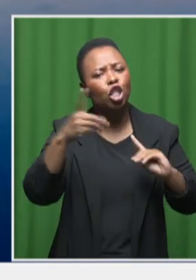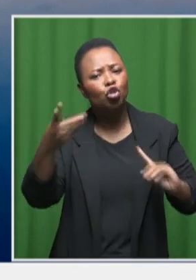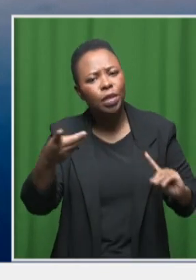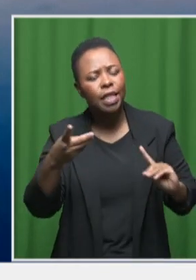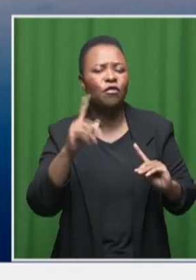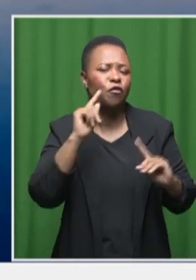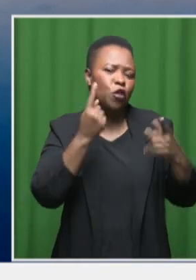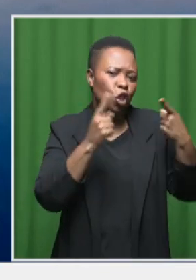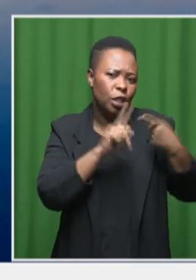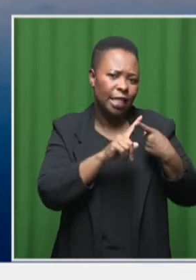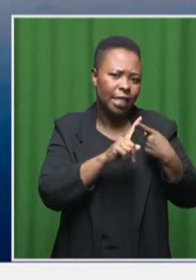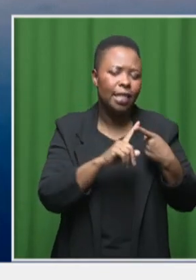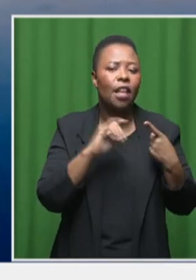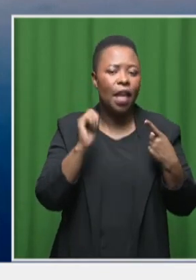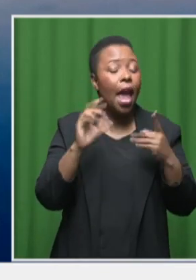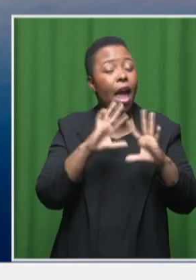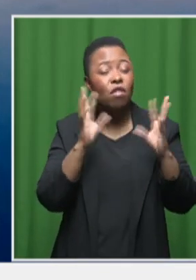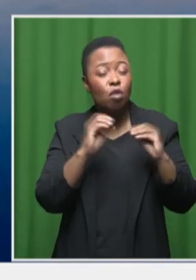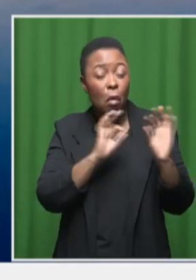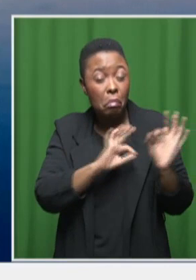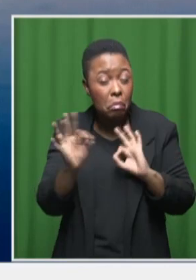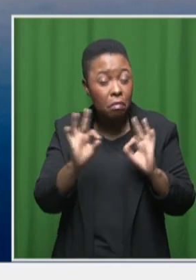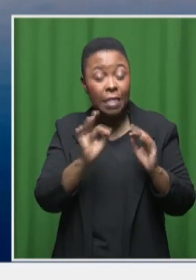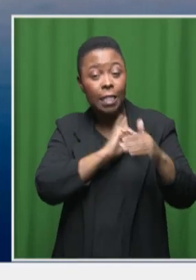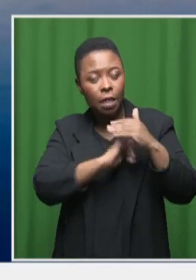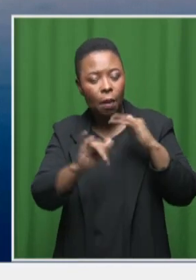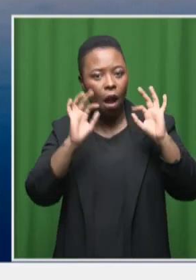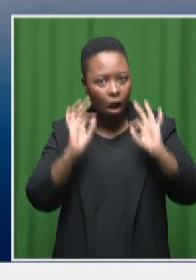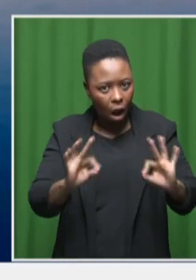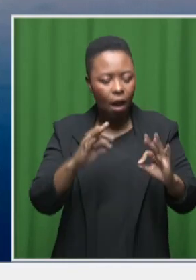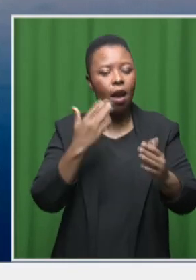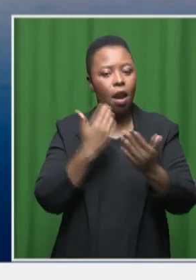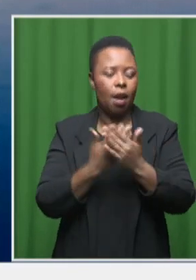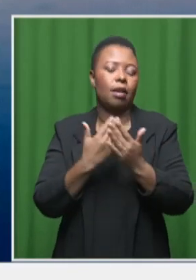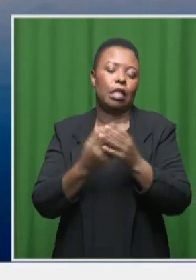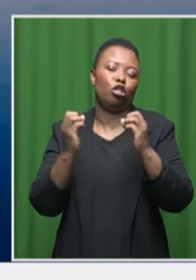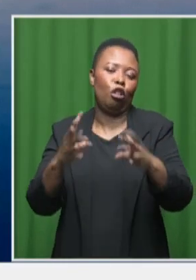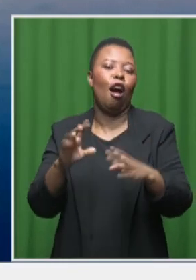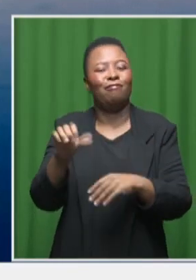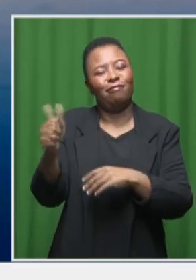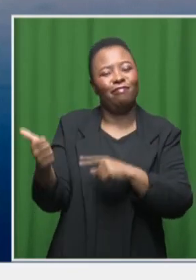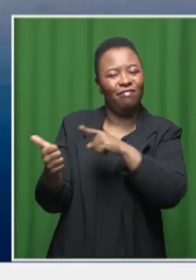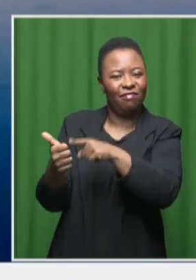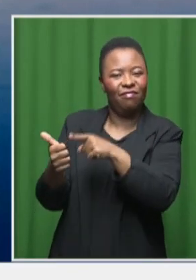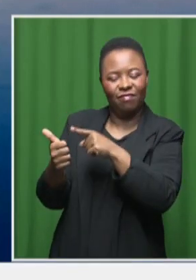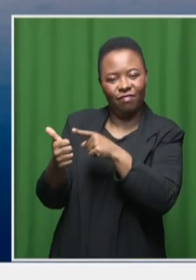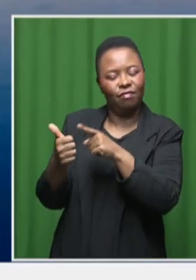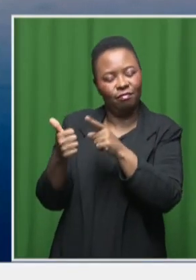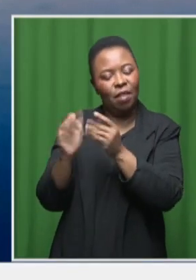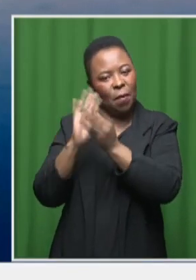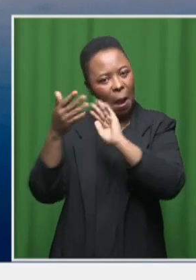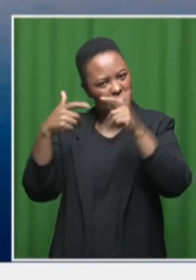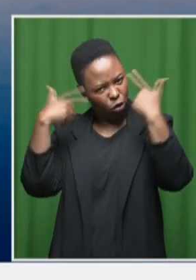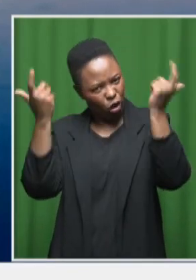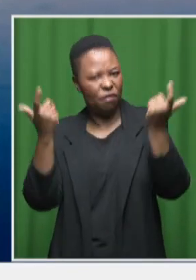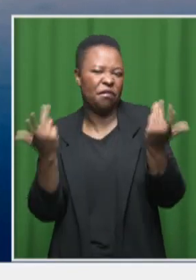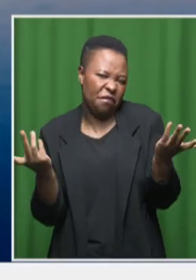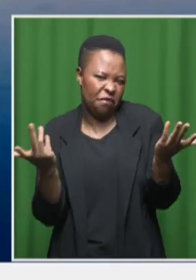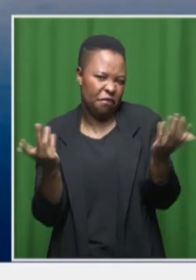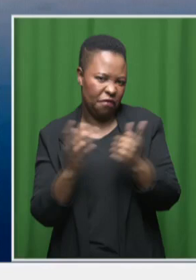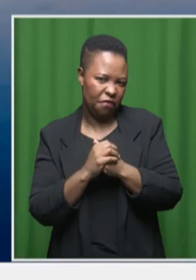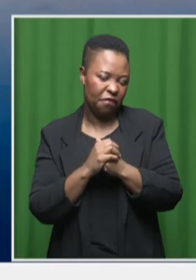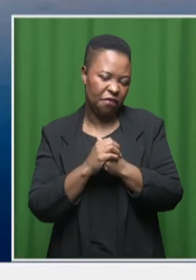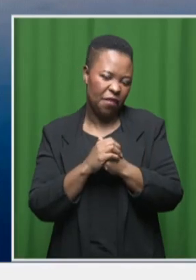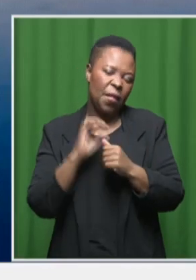you have your things together and your independence, then you can start studying for being a chef, you know? And